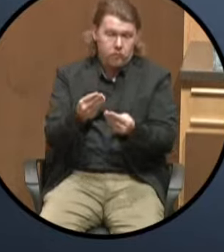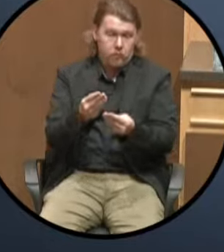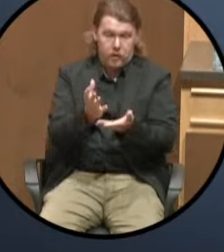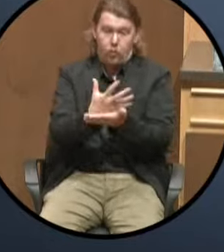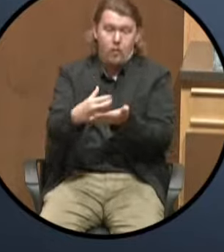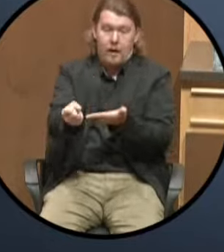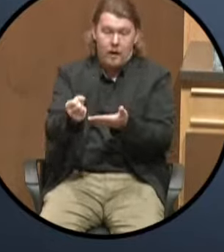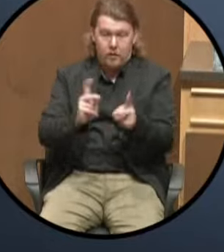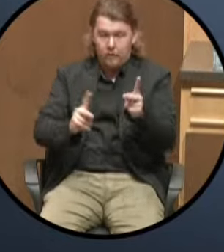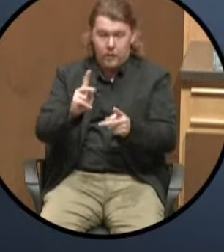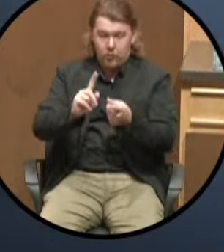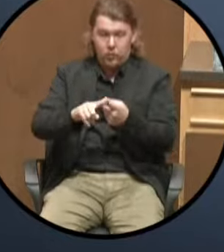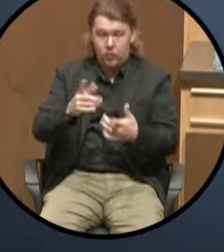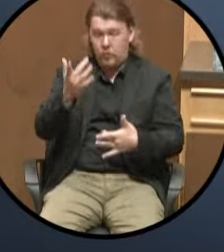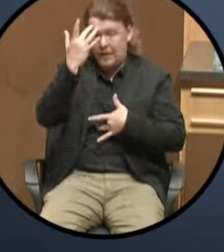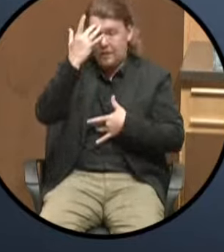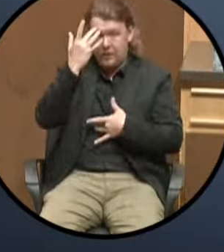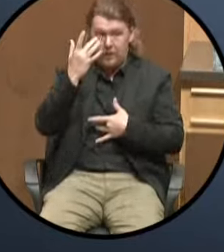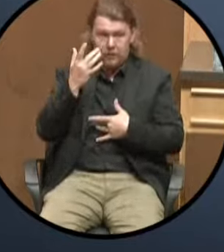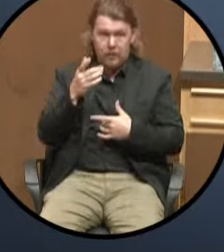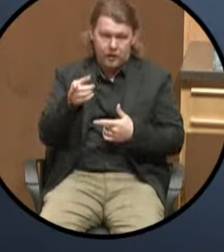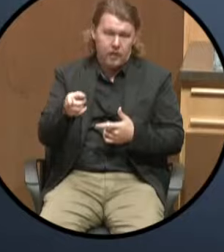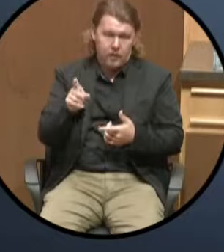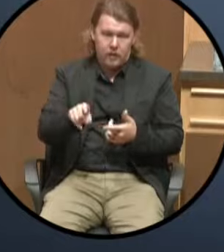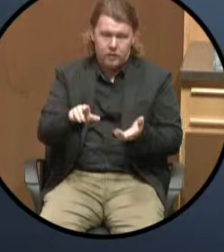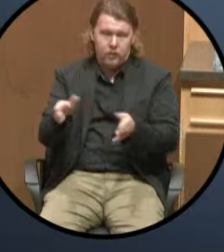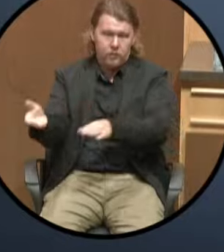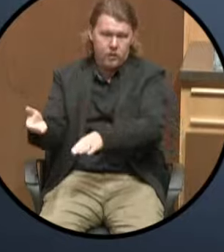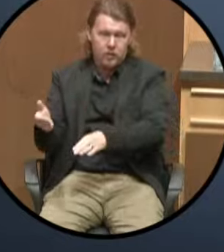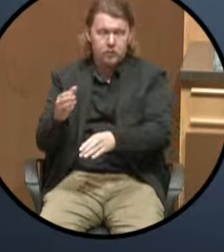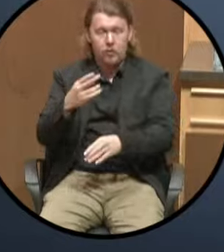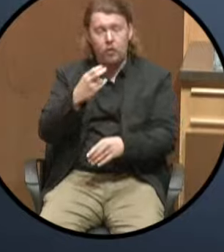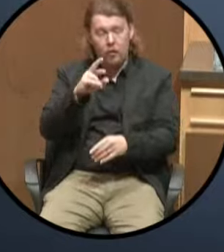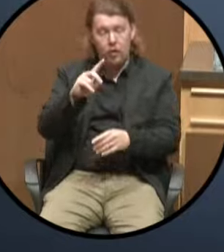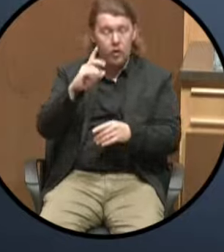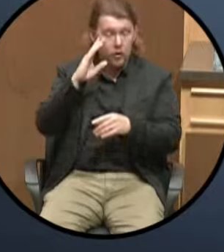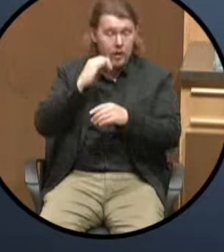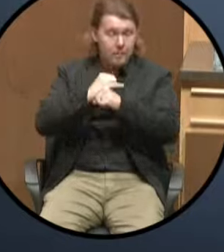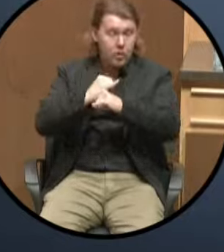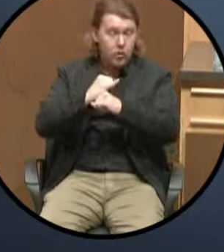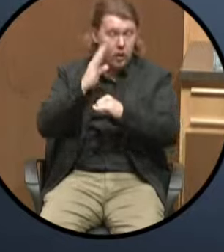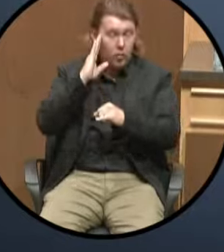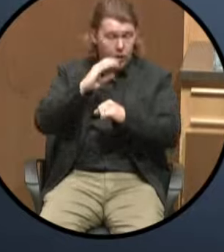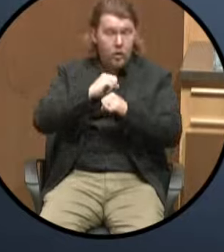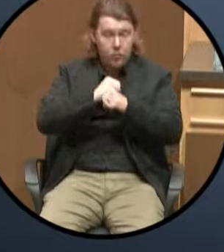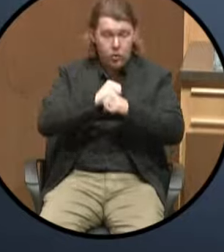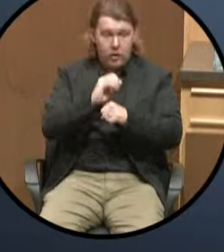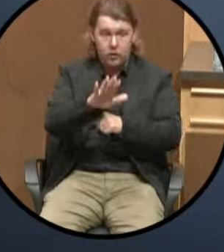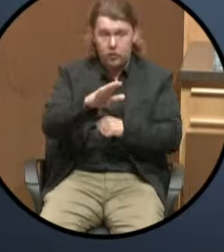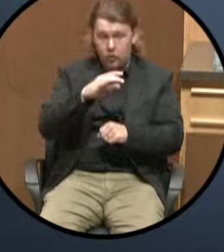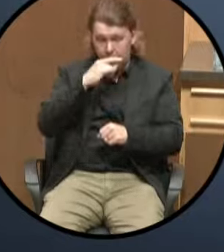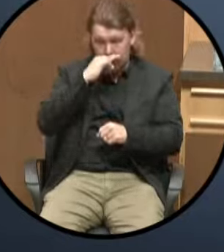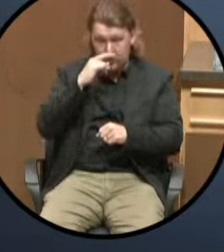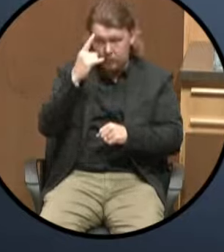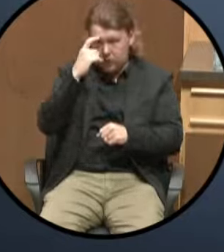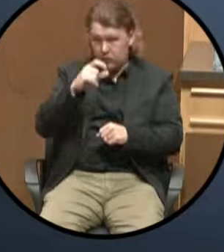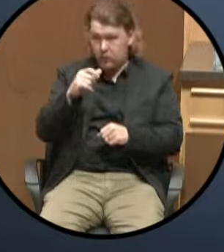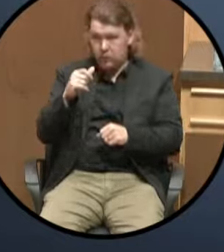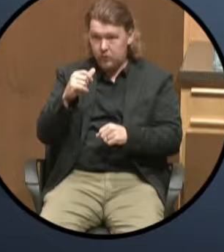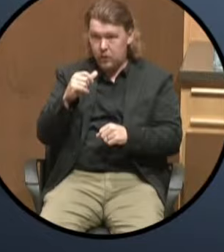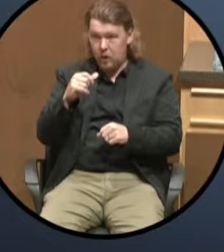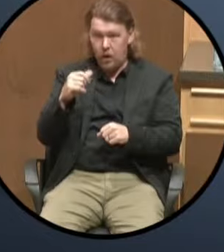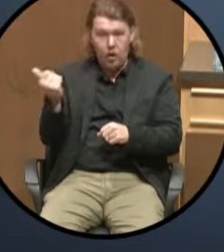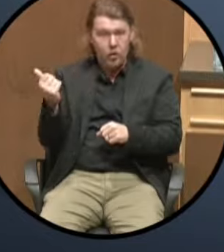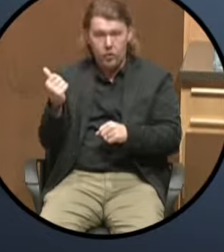of people to make sick. So herd immunity will protect your child because others won't